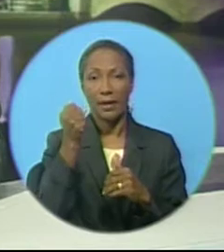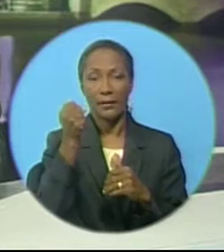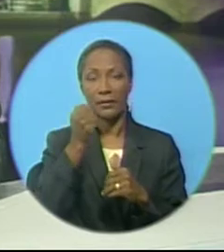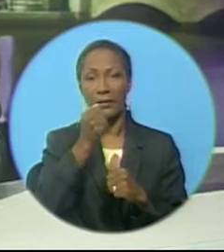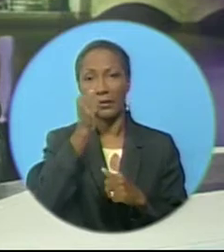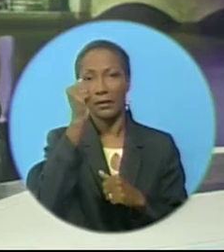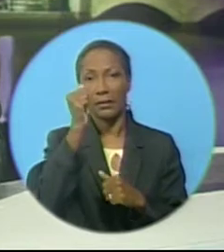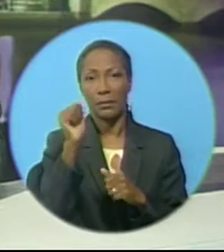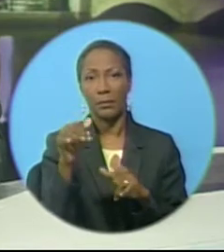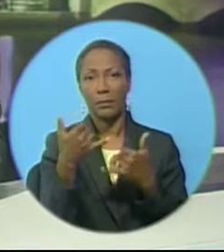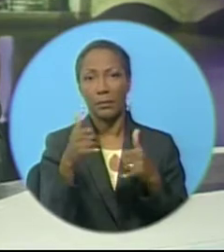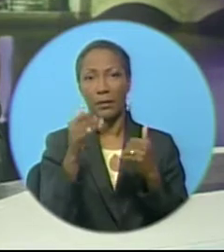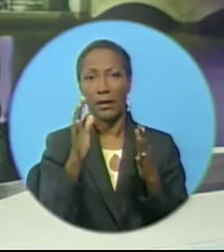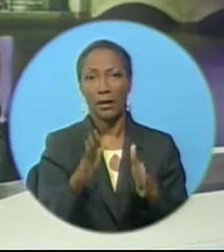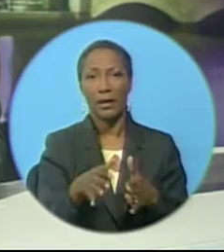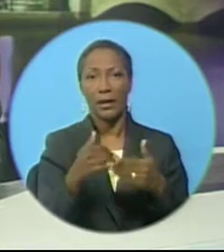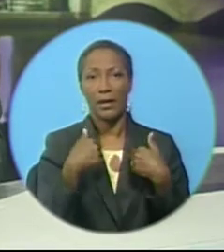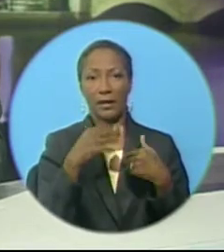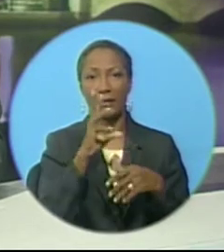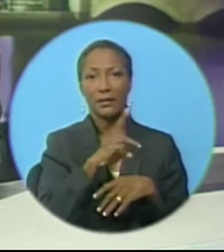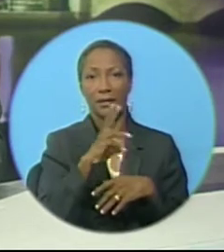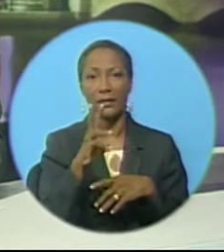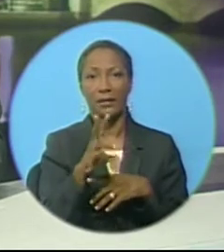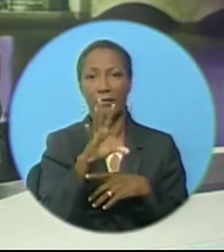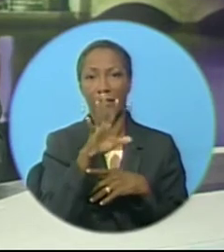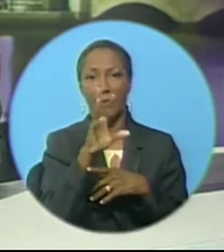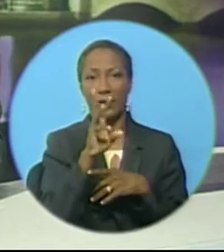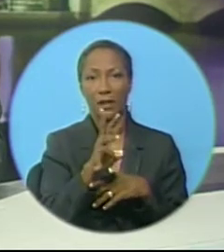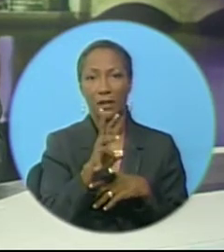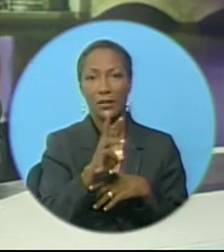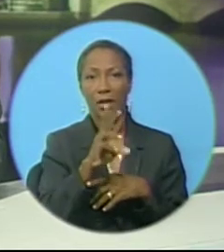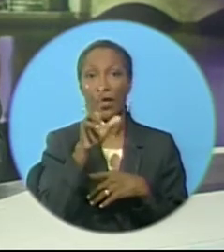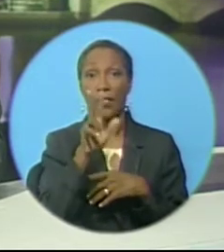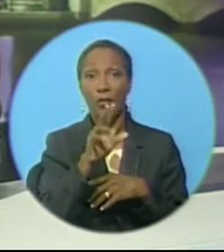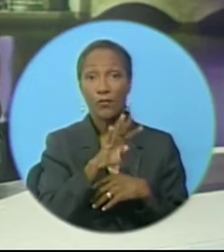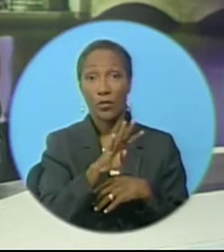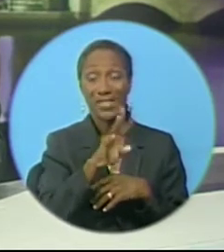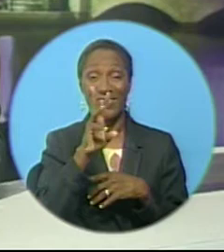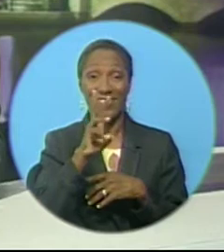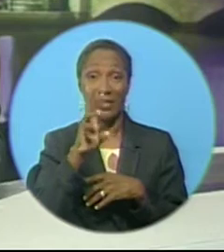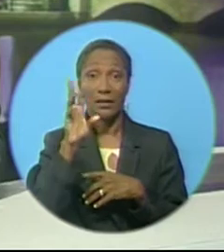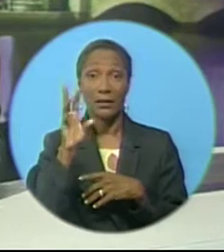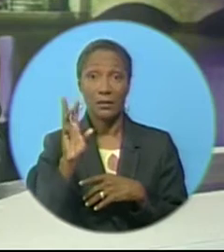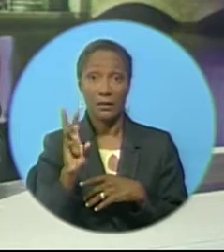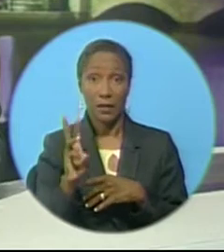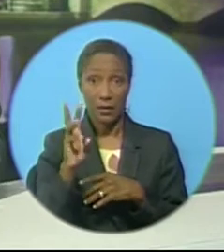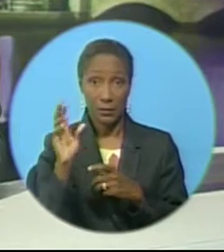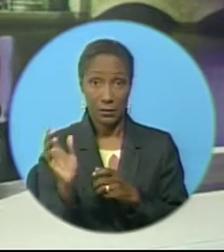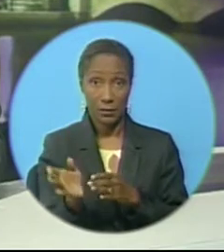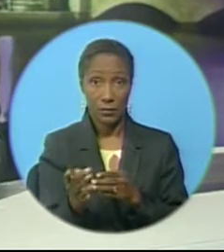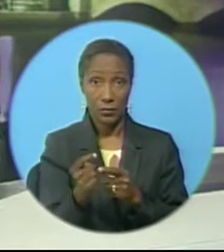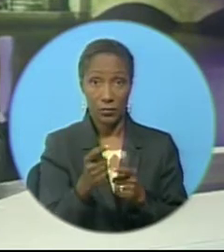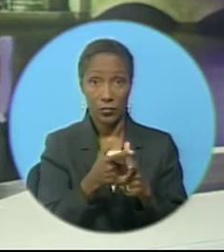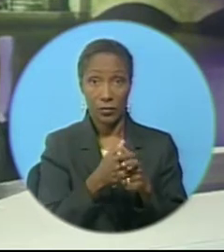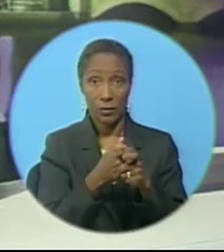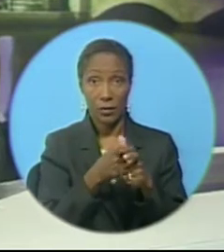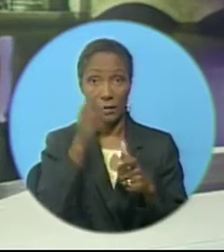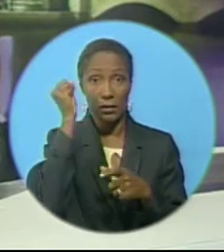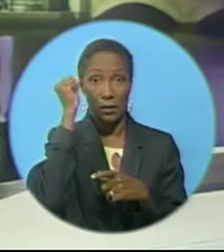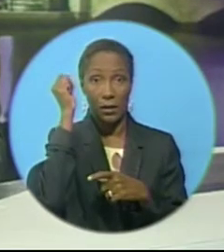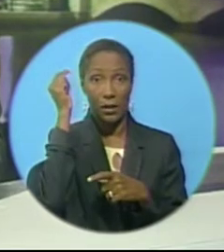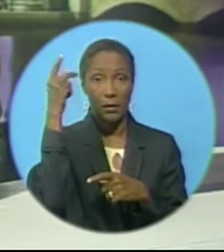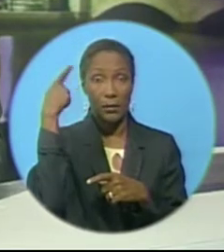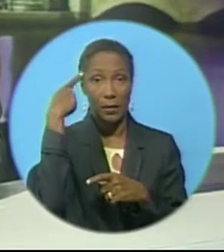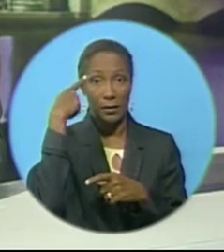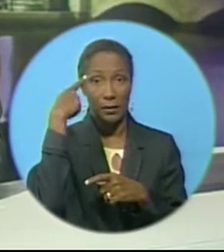scoring with 56, inclusive of 3 fours and 6 sixes, while Shane Parrish chipped in with 35. Spinner Raymond Bino was the